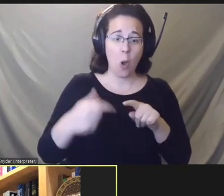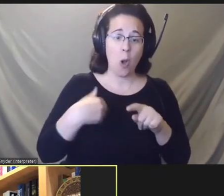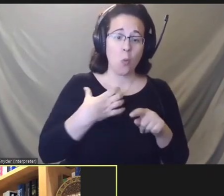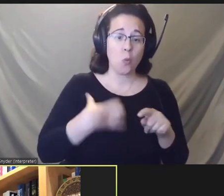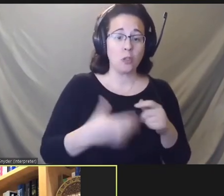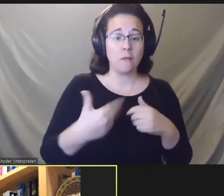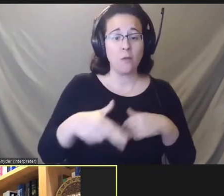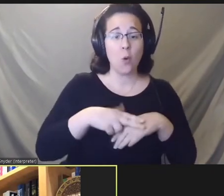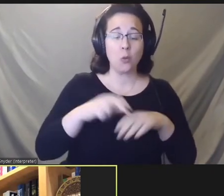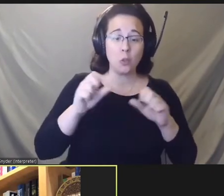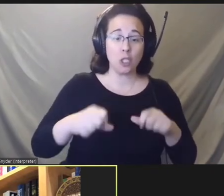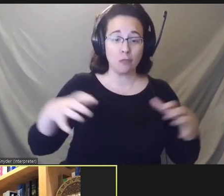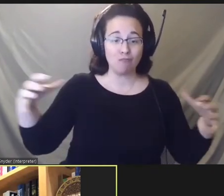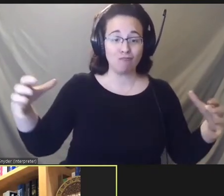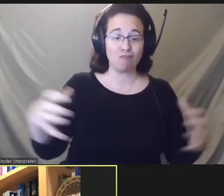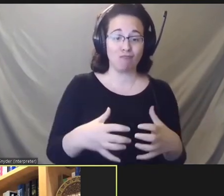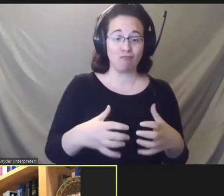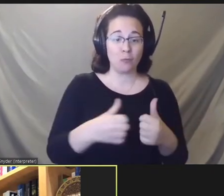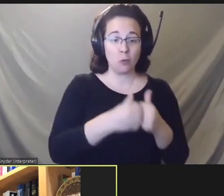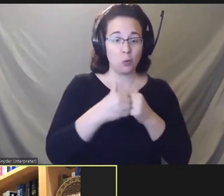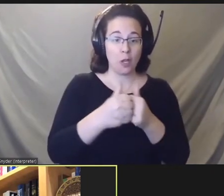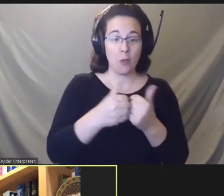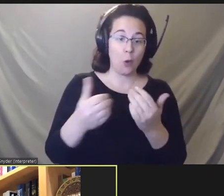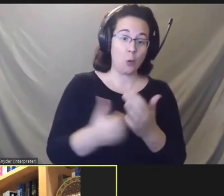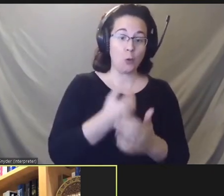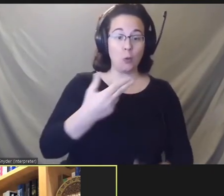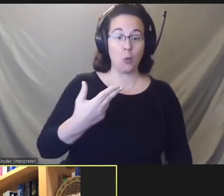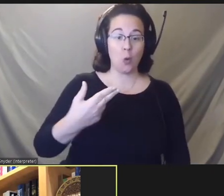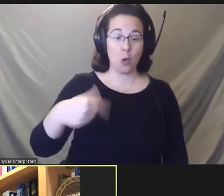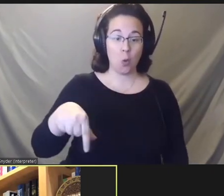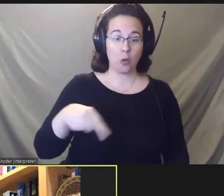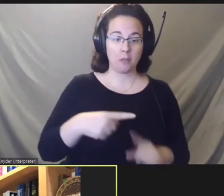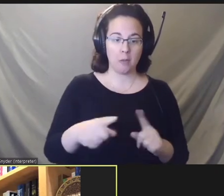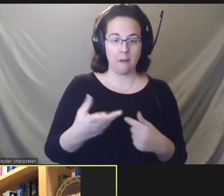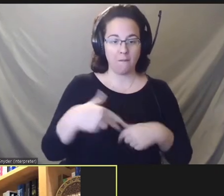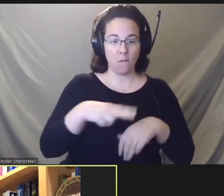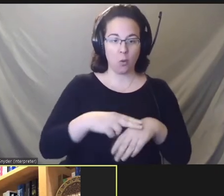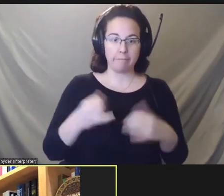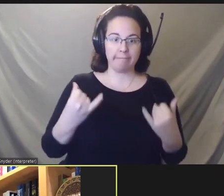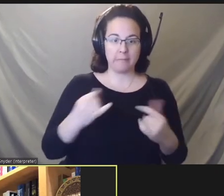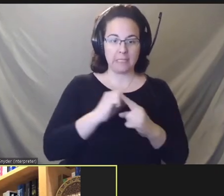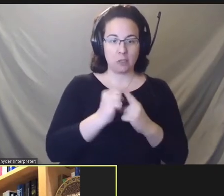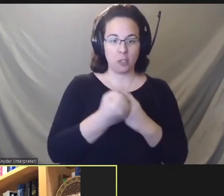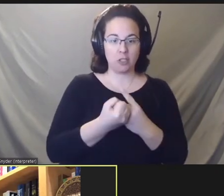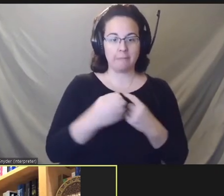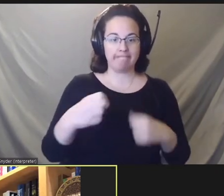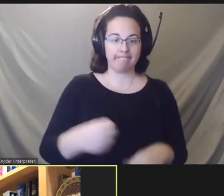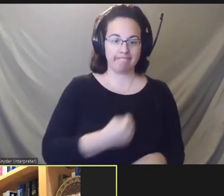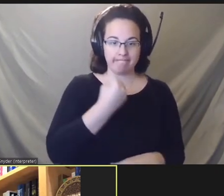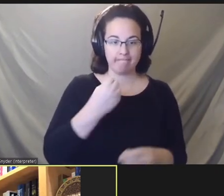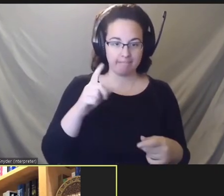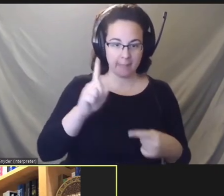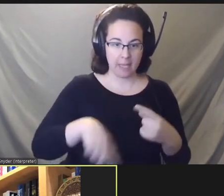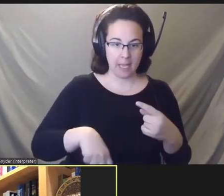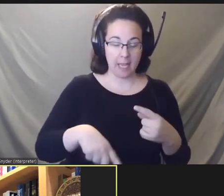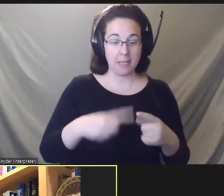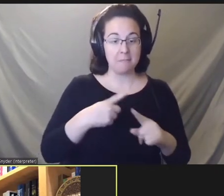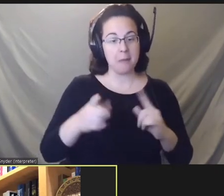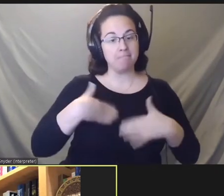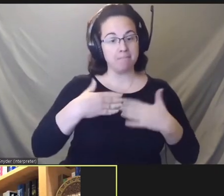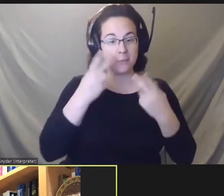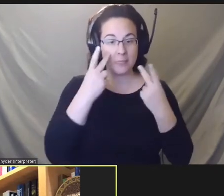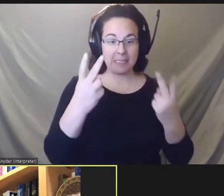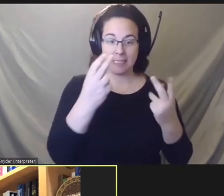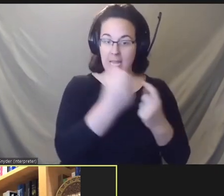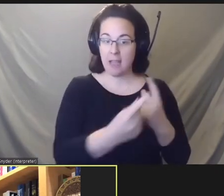together in the FCC's new headquarters, but of course, given the current situation, we're not able to do that. But nonetheless, it's great to see everybody